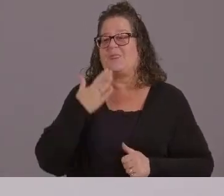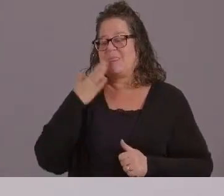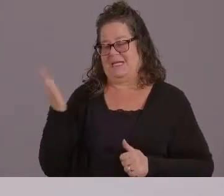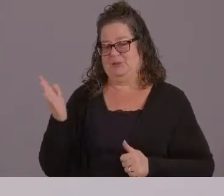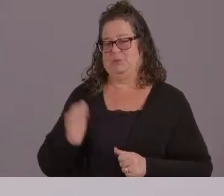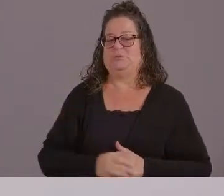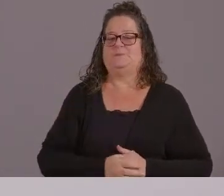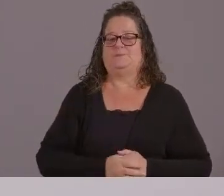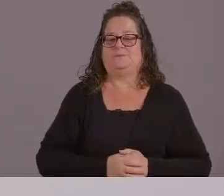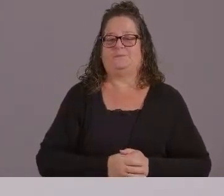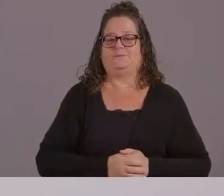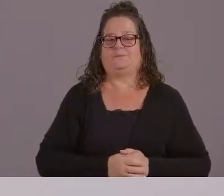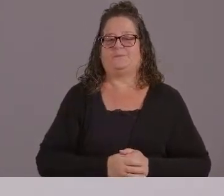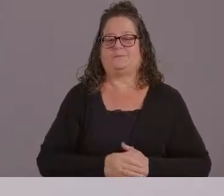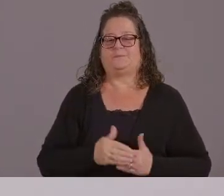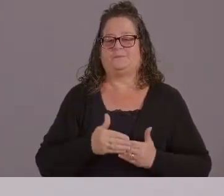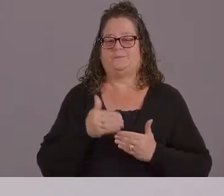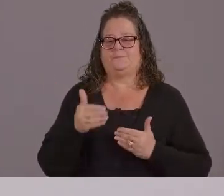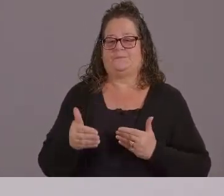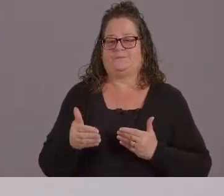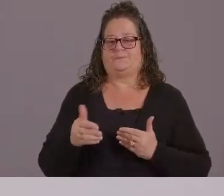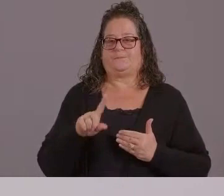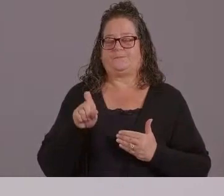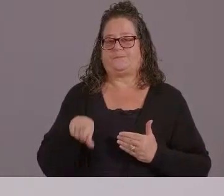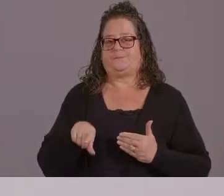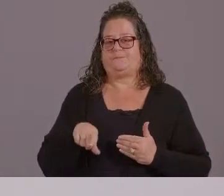Fink. Hi.